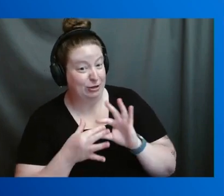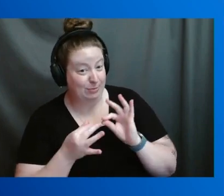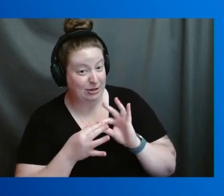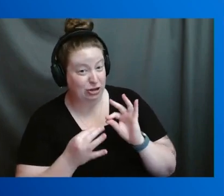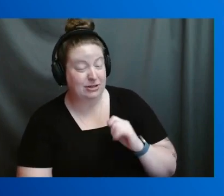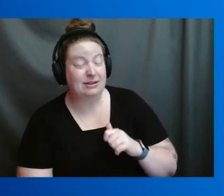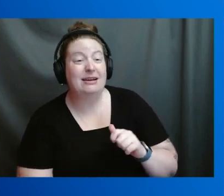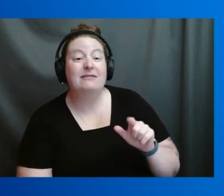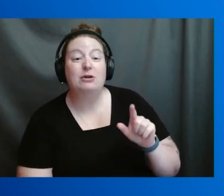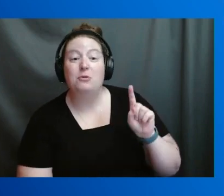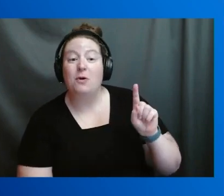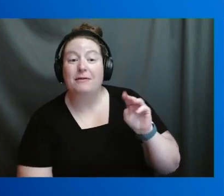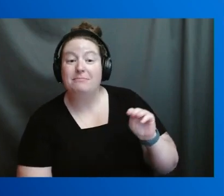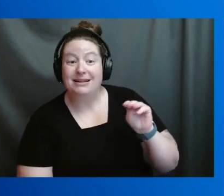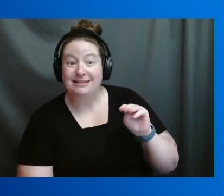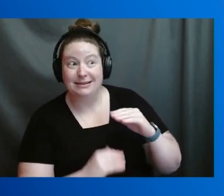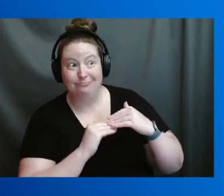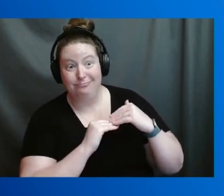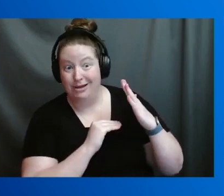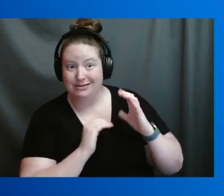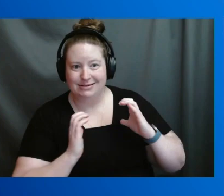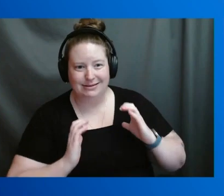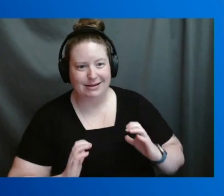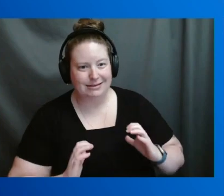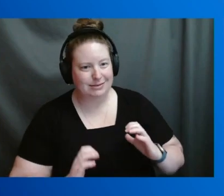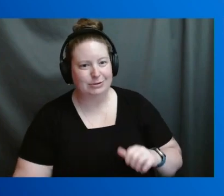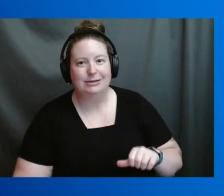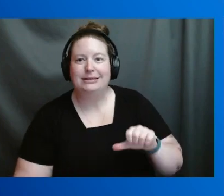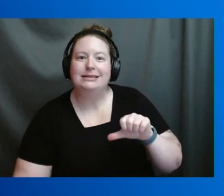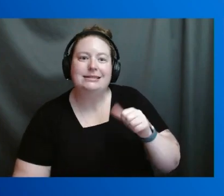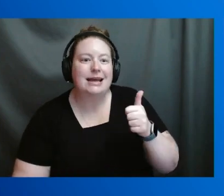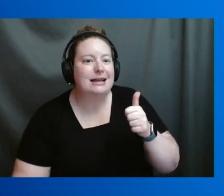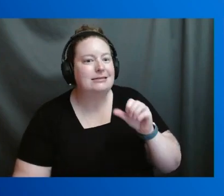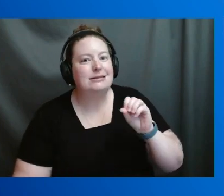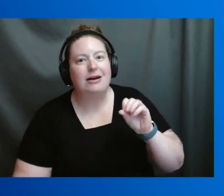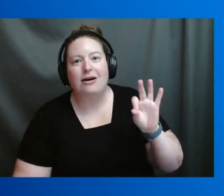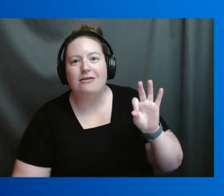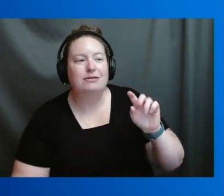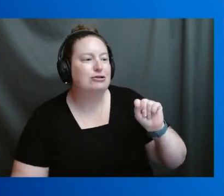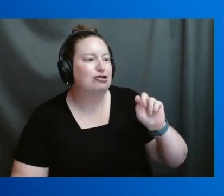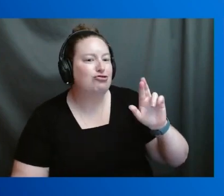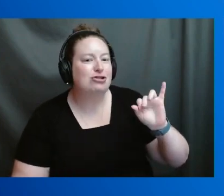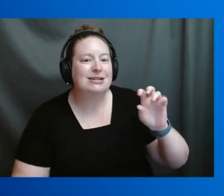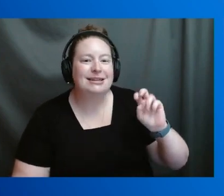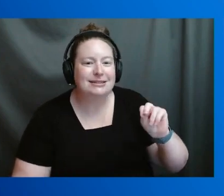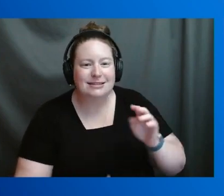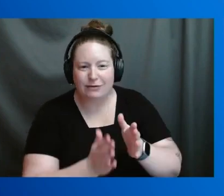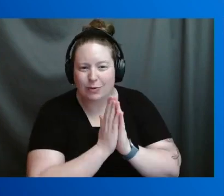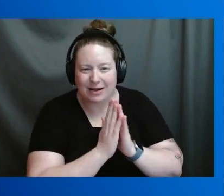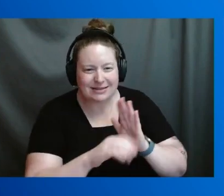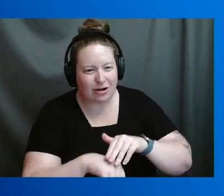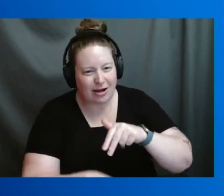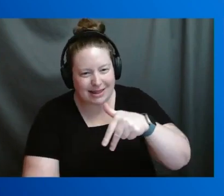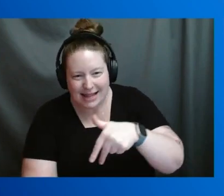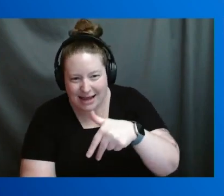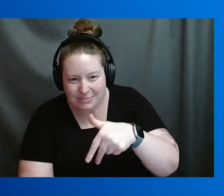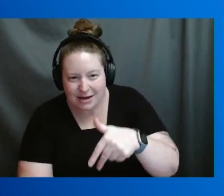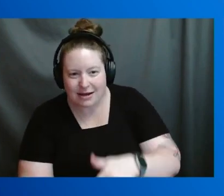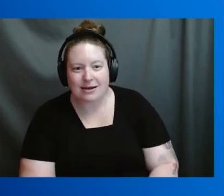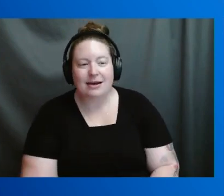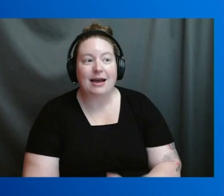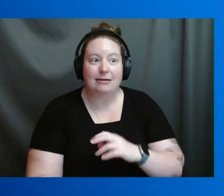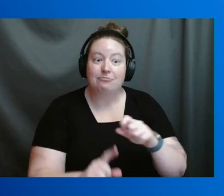plus customers running about tens of trillions of requests a month just on Lambda alone, and even more on when you take the combinatorial